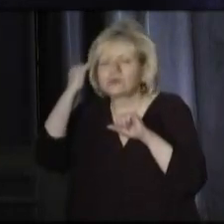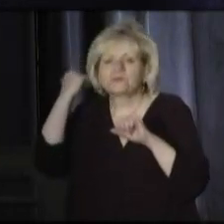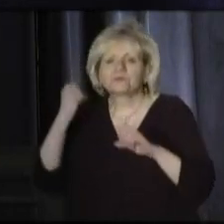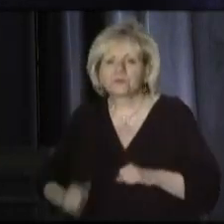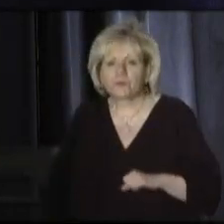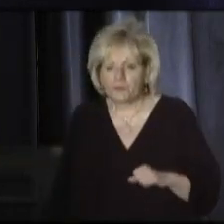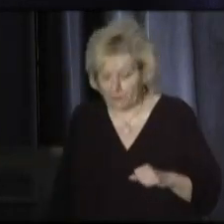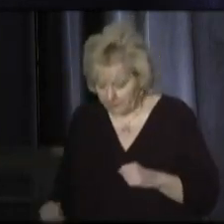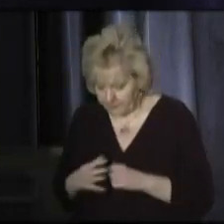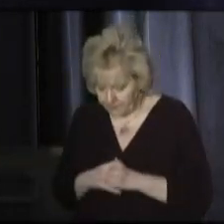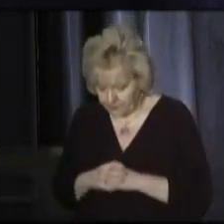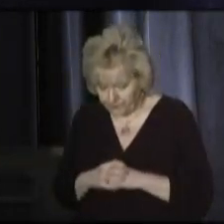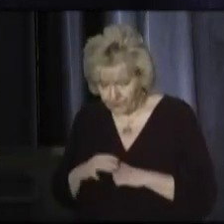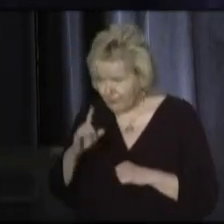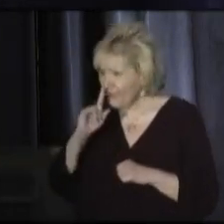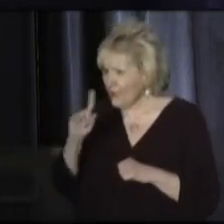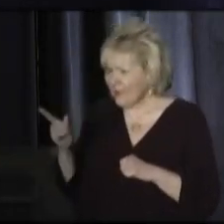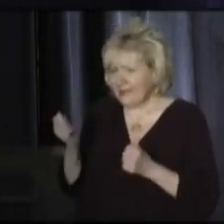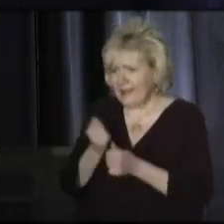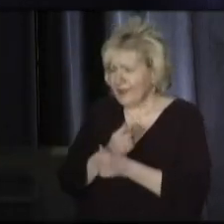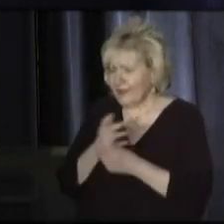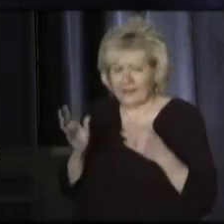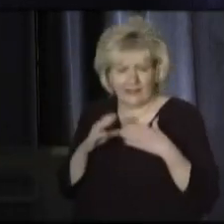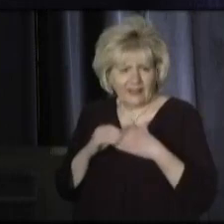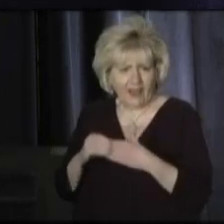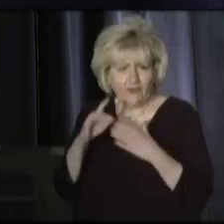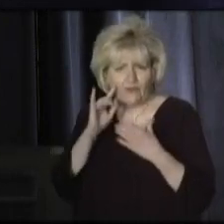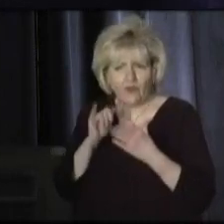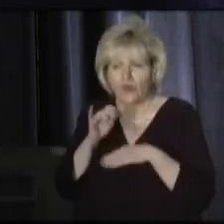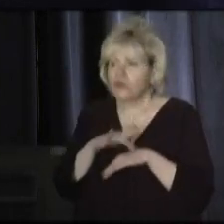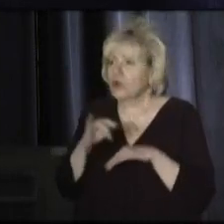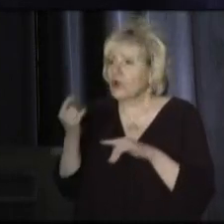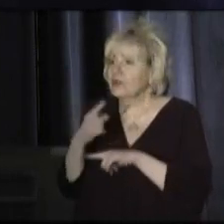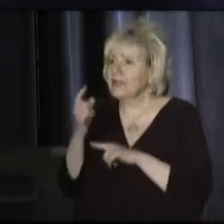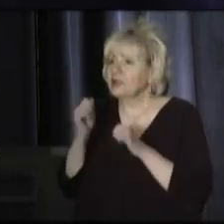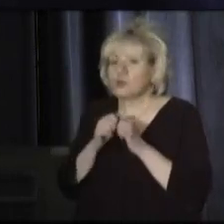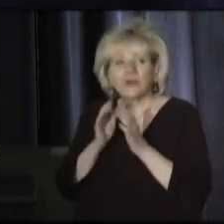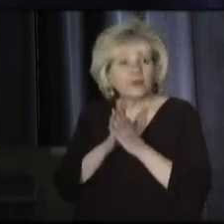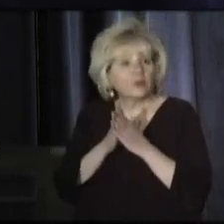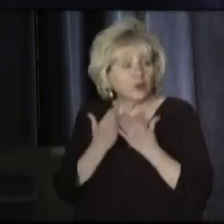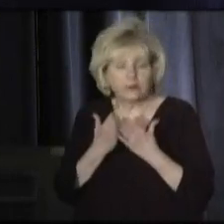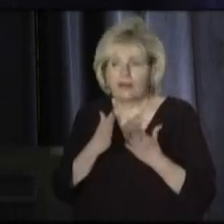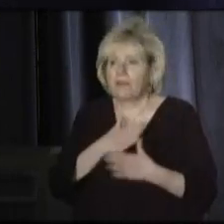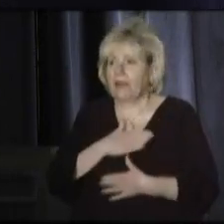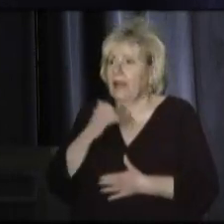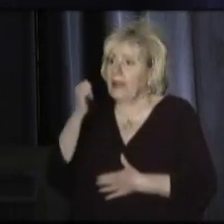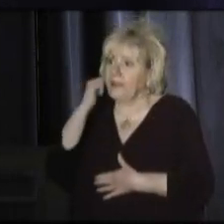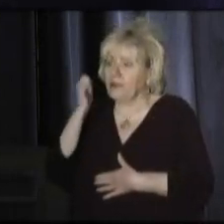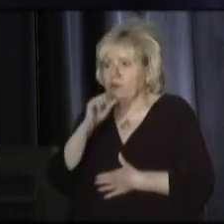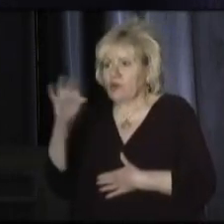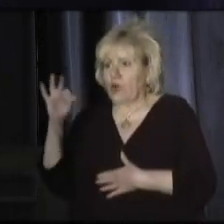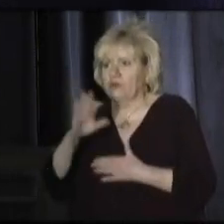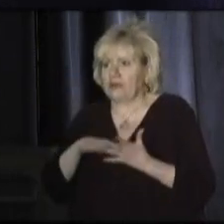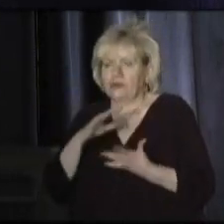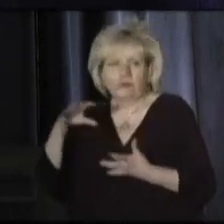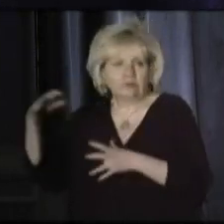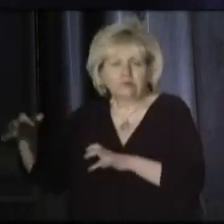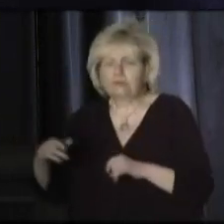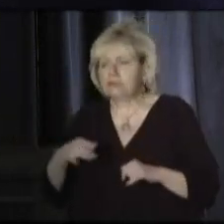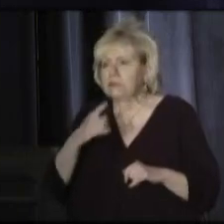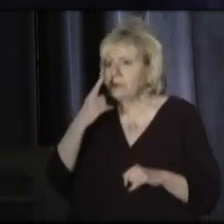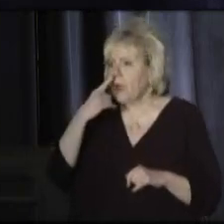I didn't bring a gun or bear spray or mace to Whidbey. There was, of course, no way to bring any of it. though Trace had packed me a switchblade